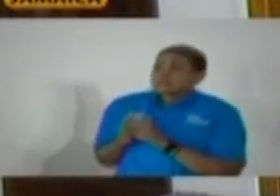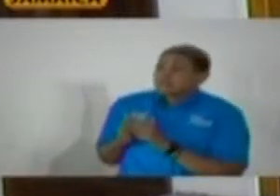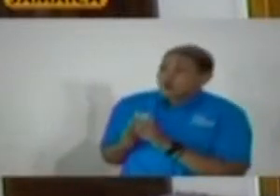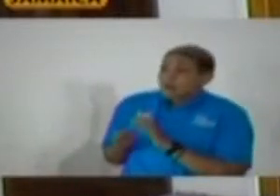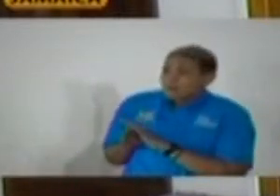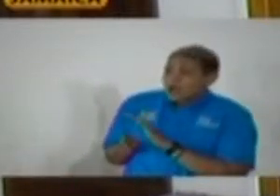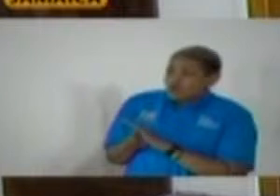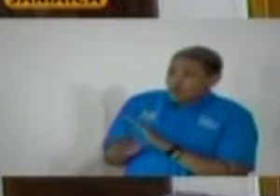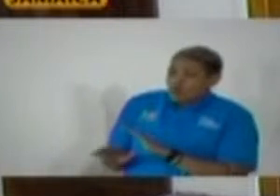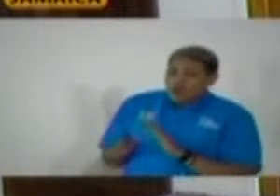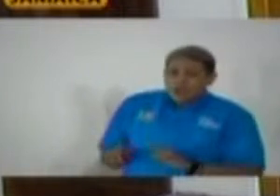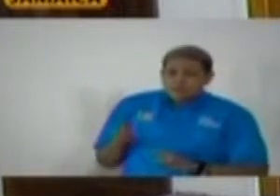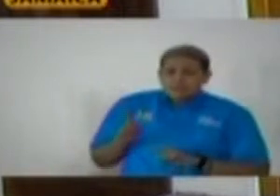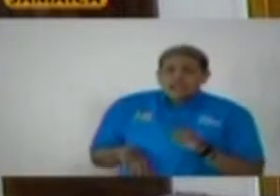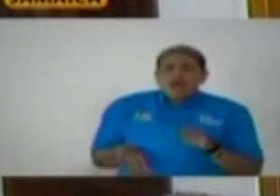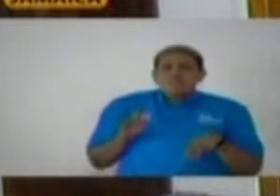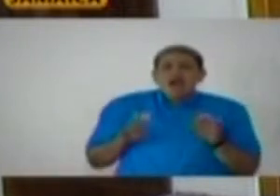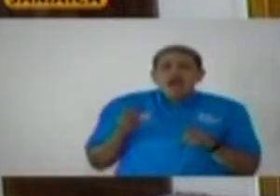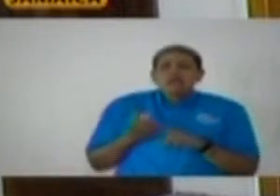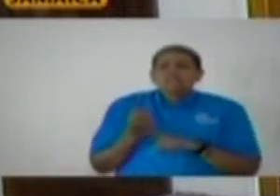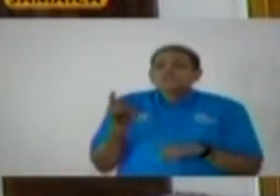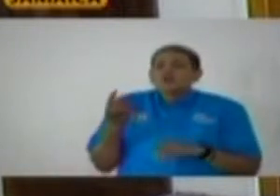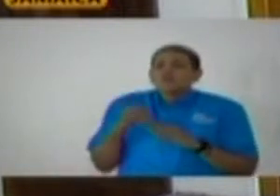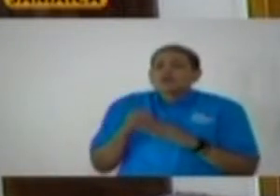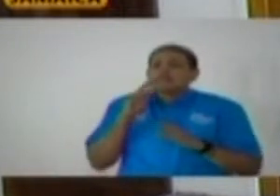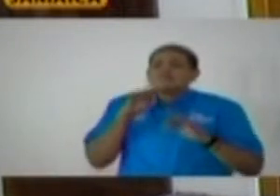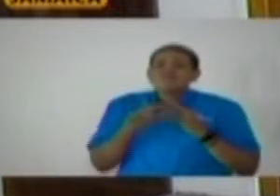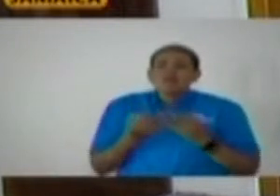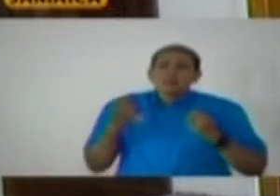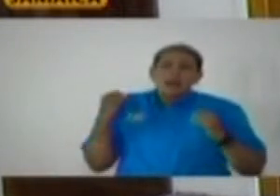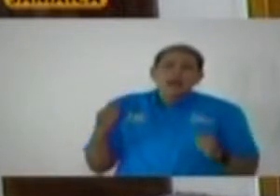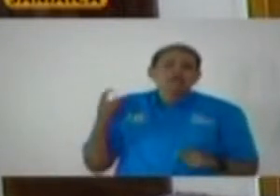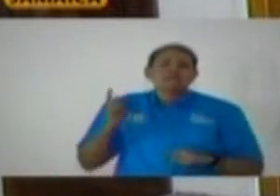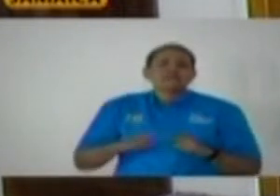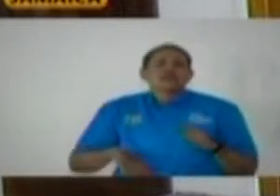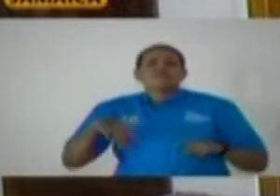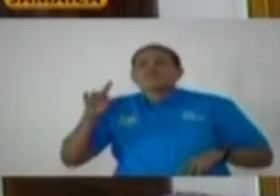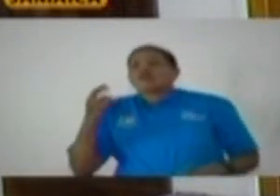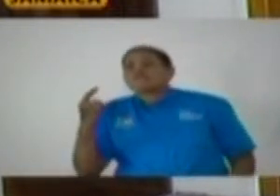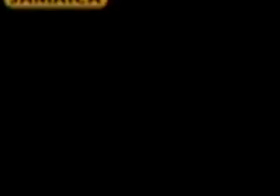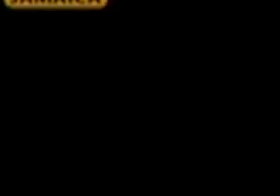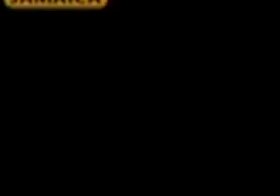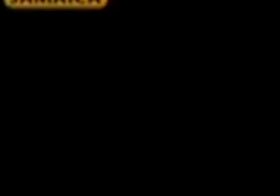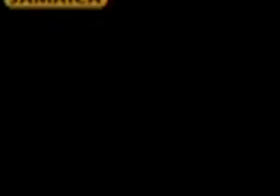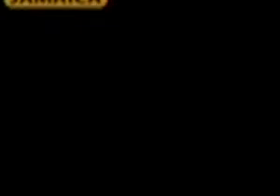backgrounds. They can't find somebody in the family. They can't find a friend.